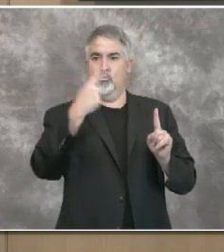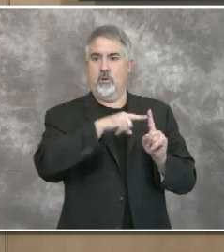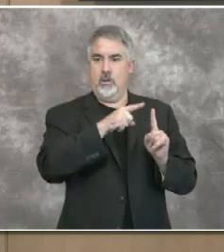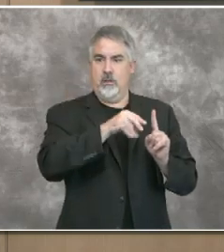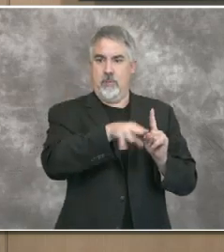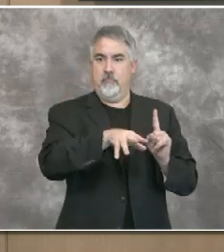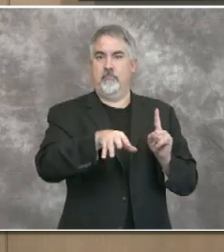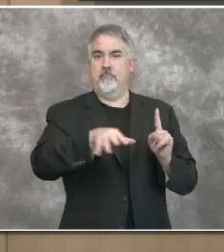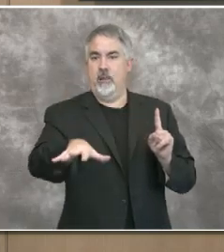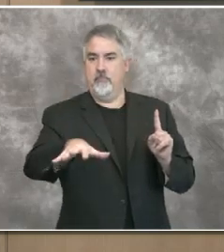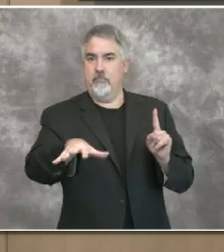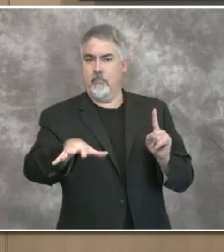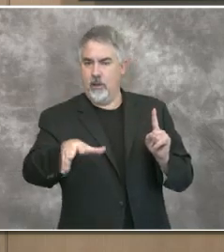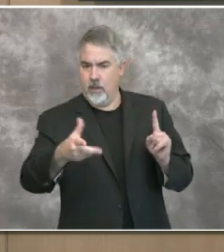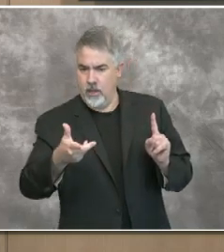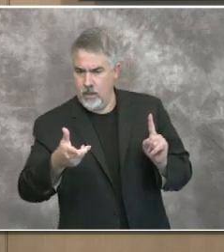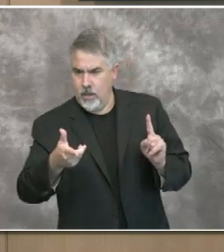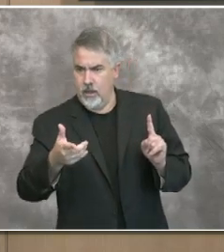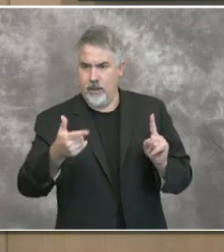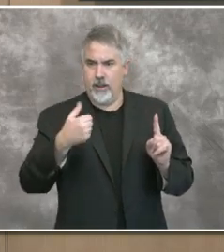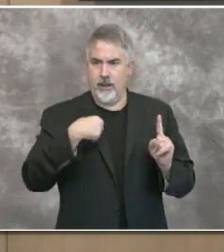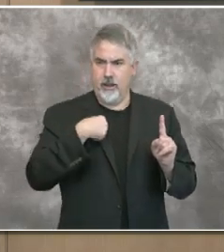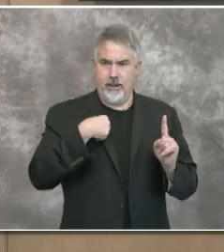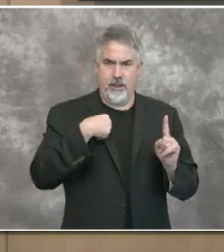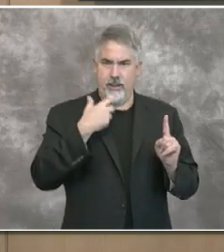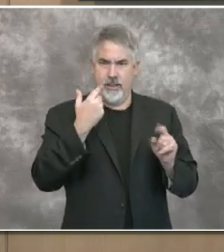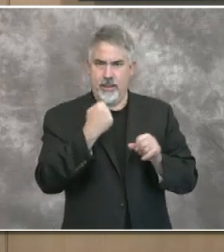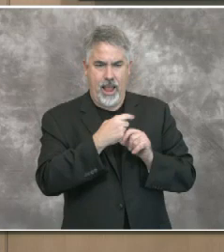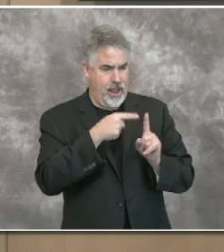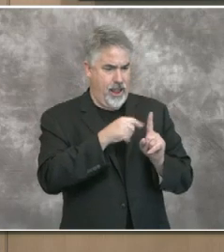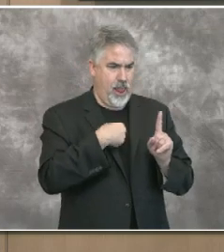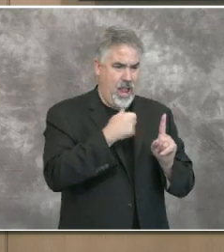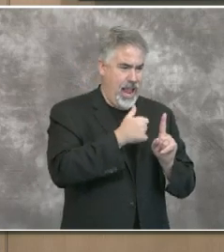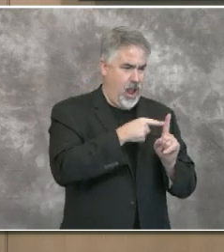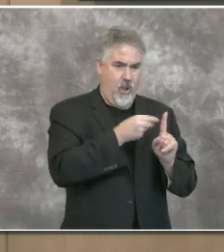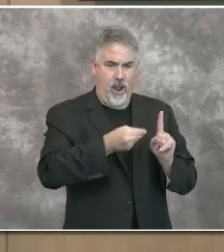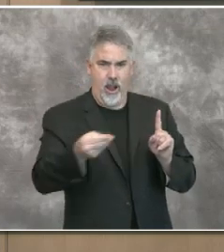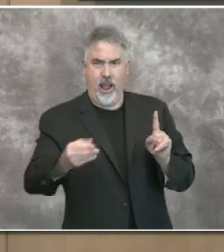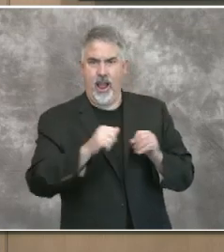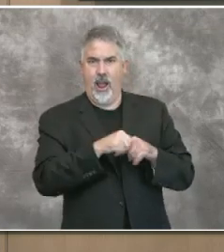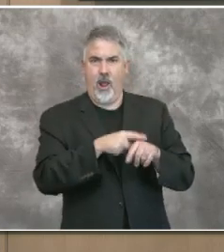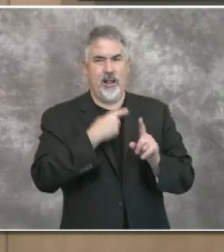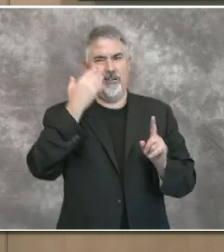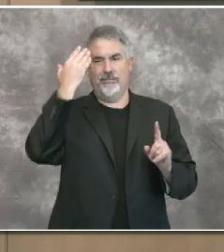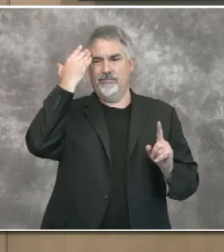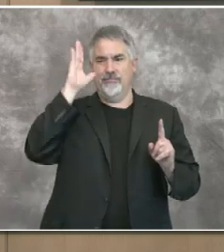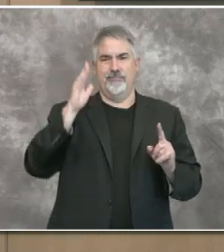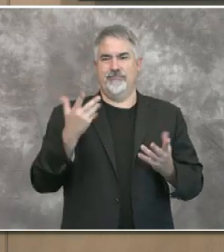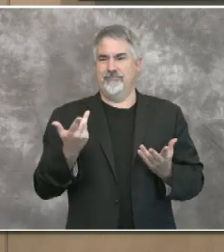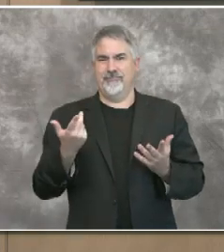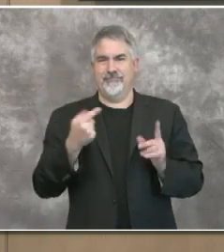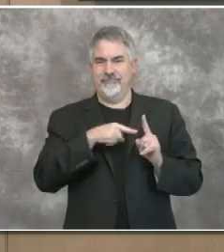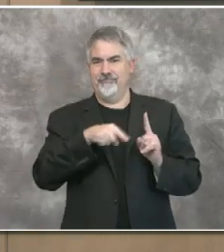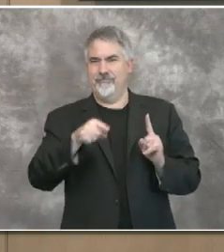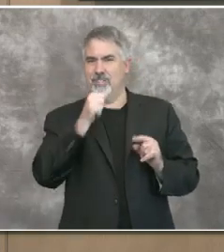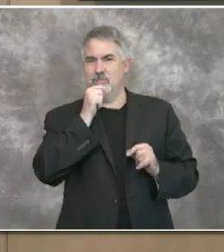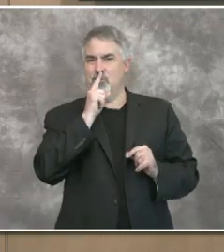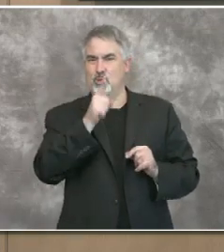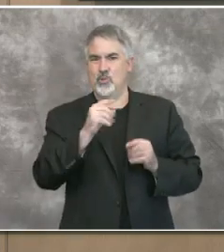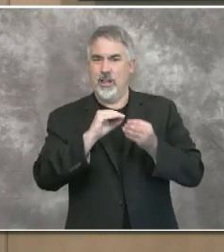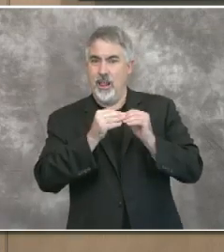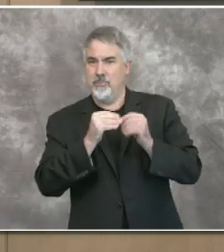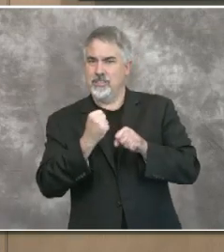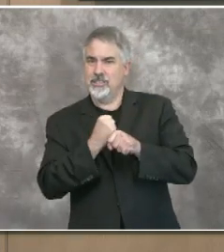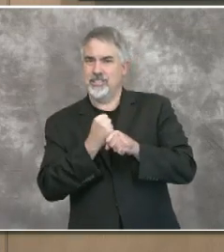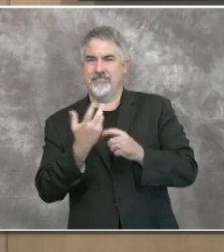any known investigations in which we have more than just two links, if you want to look at it that way. In terms of the number of individuals who are in